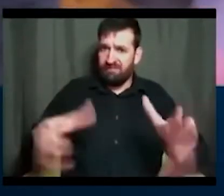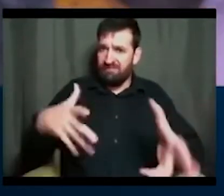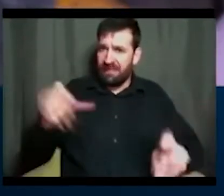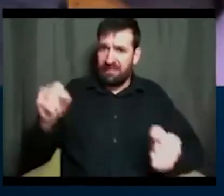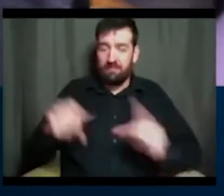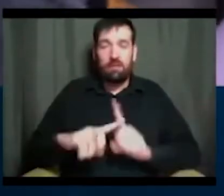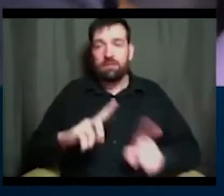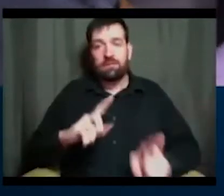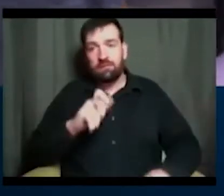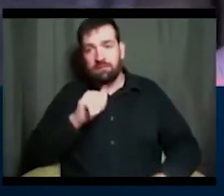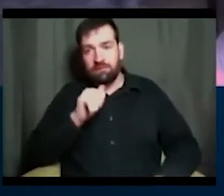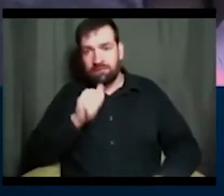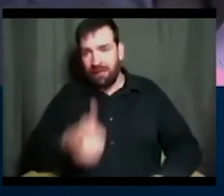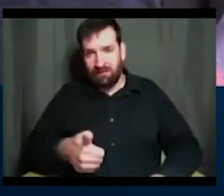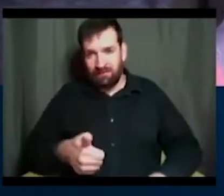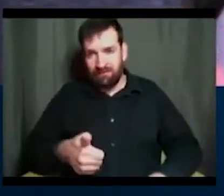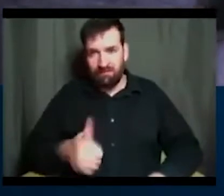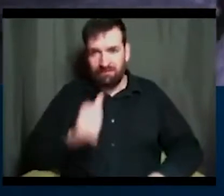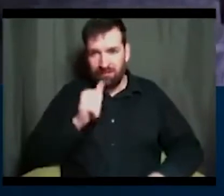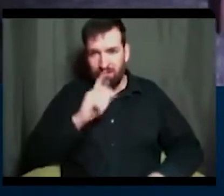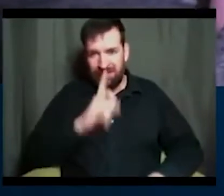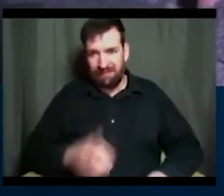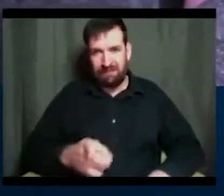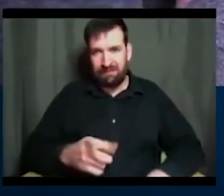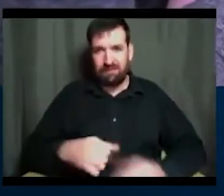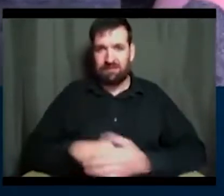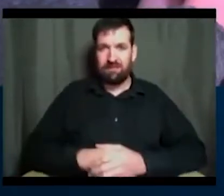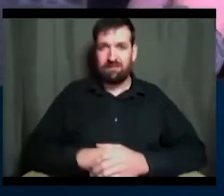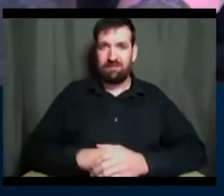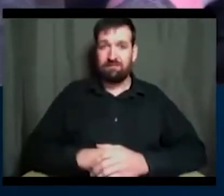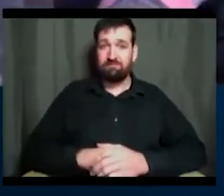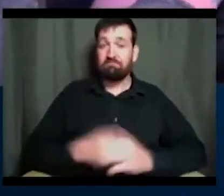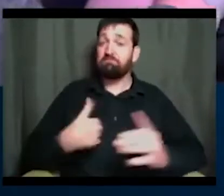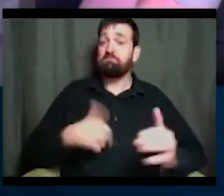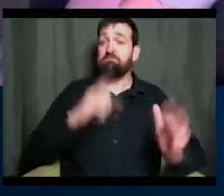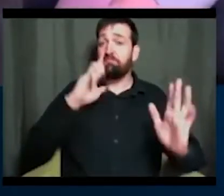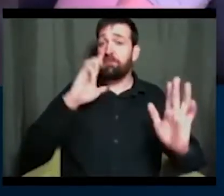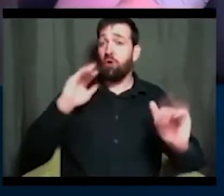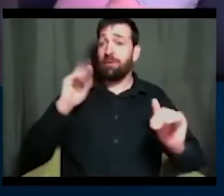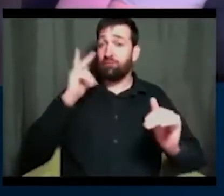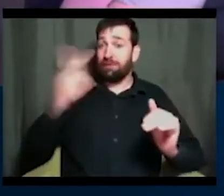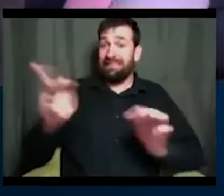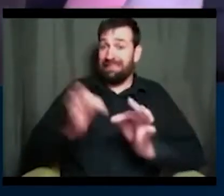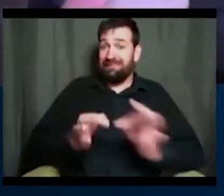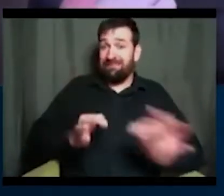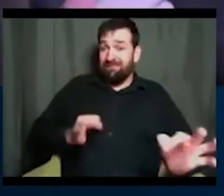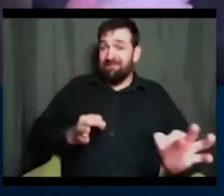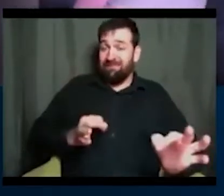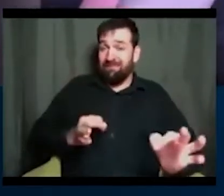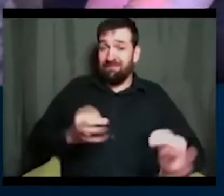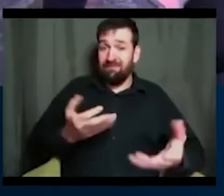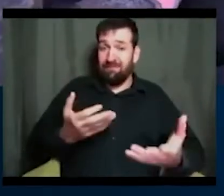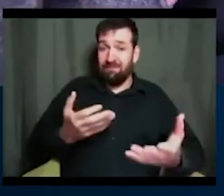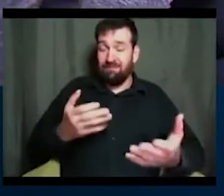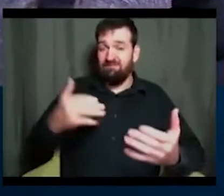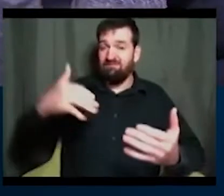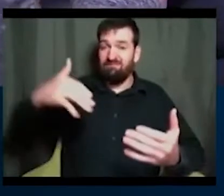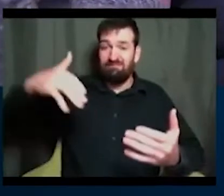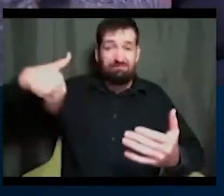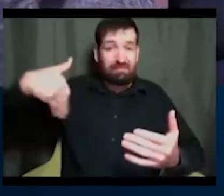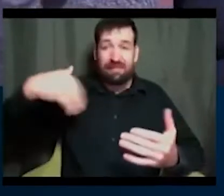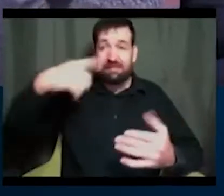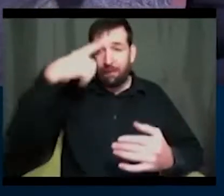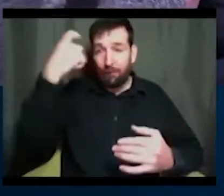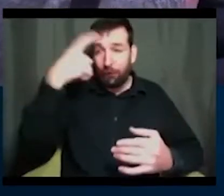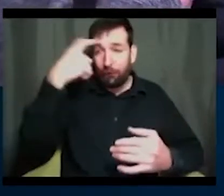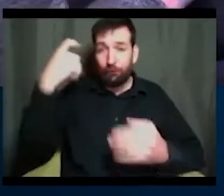out quickly. We were hoping that maybe we'd been able to see it even sooner, like maybe into the late summer or early fall. There